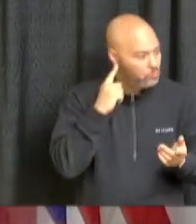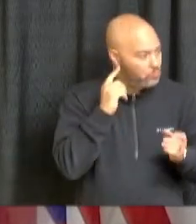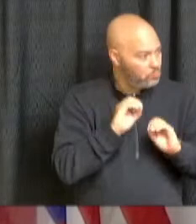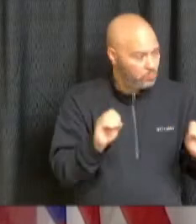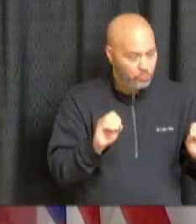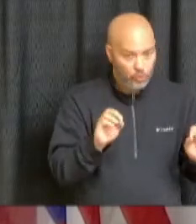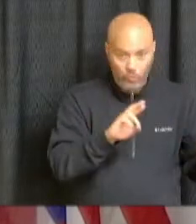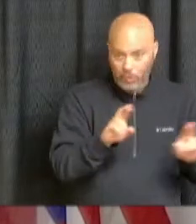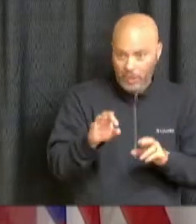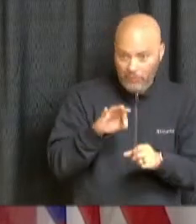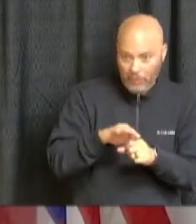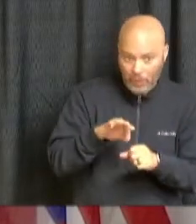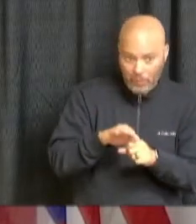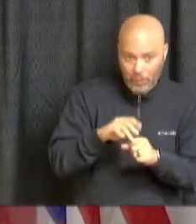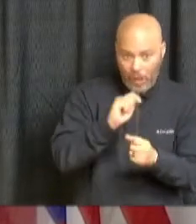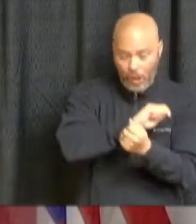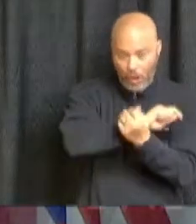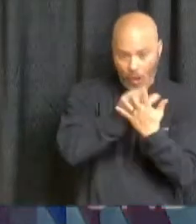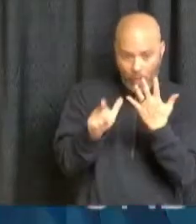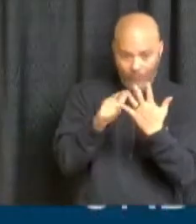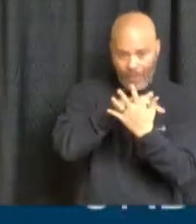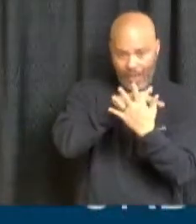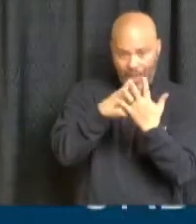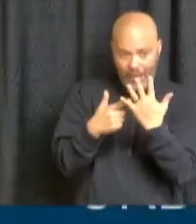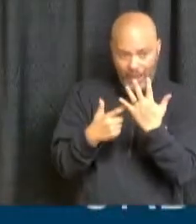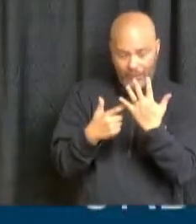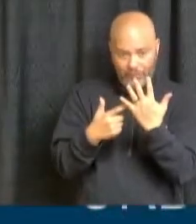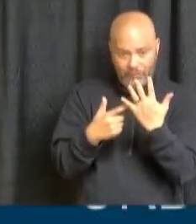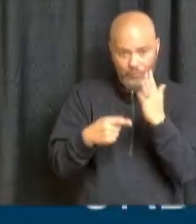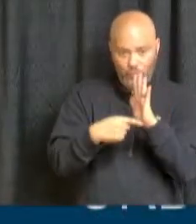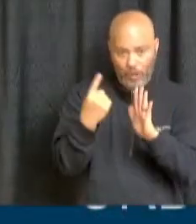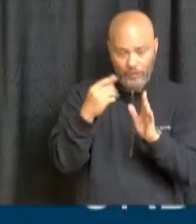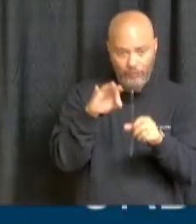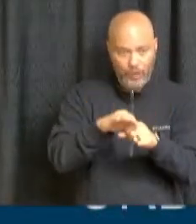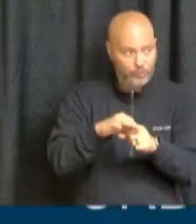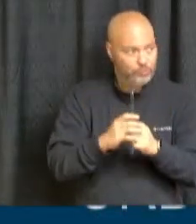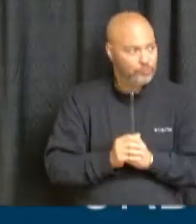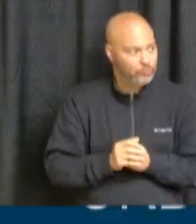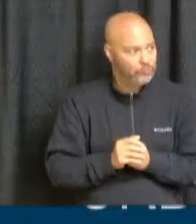Seeing none, hearing none, are you ready to vote on all 5 items?